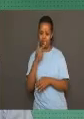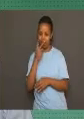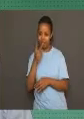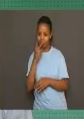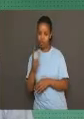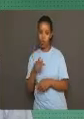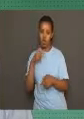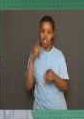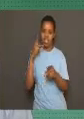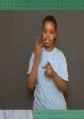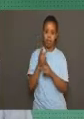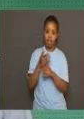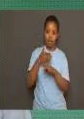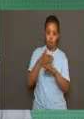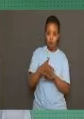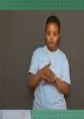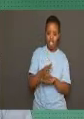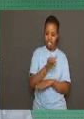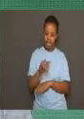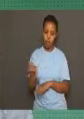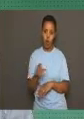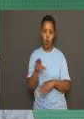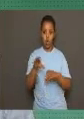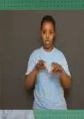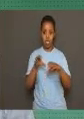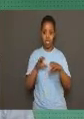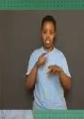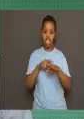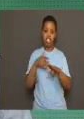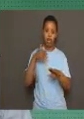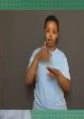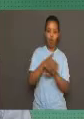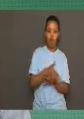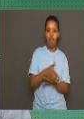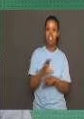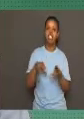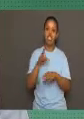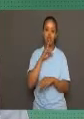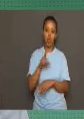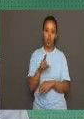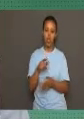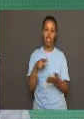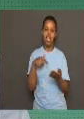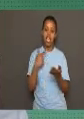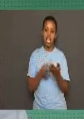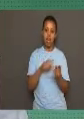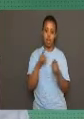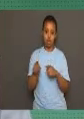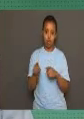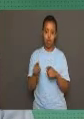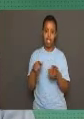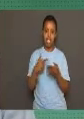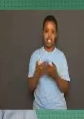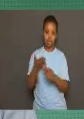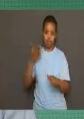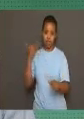or she can perform the same action at a later time, even though he or